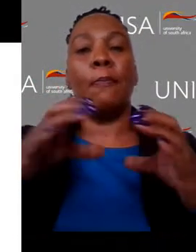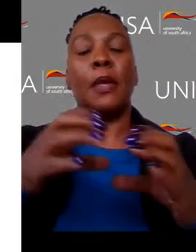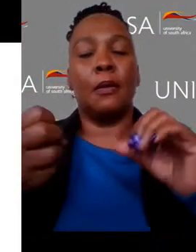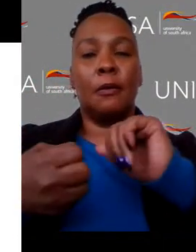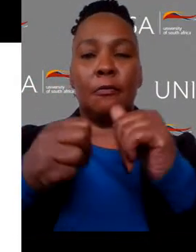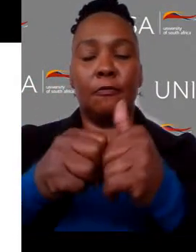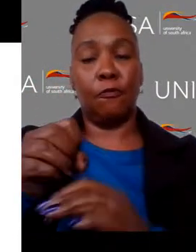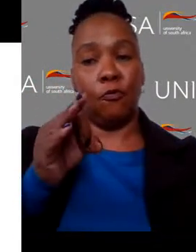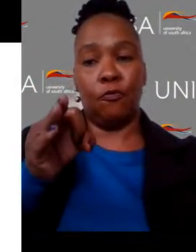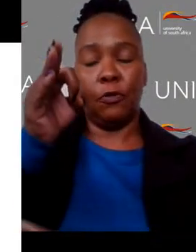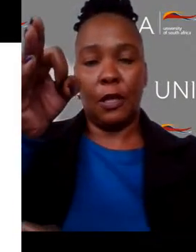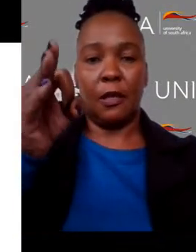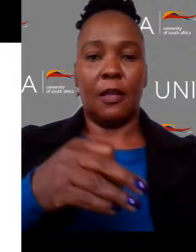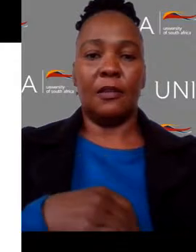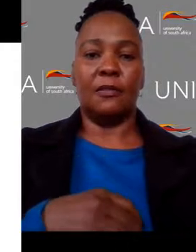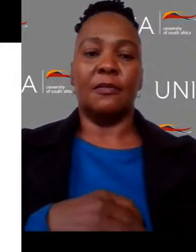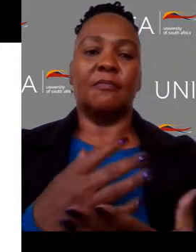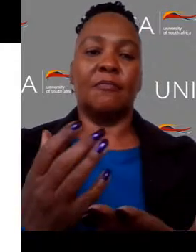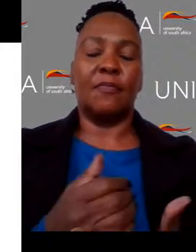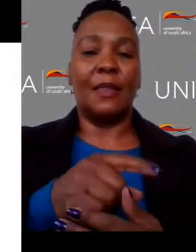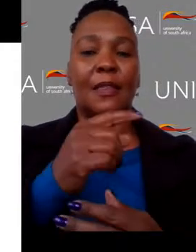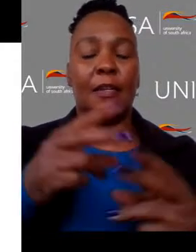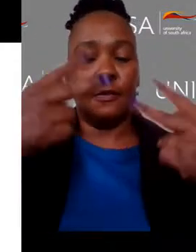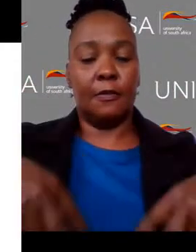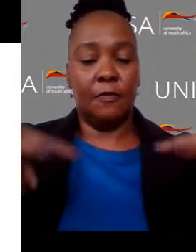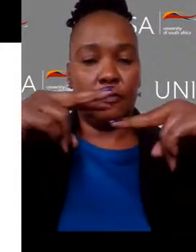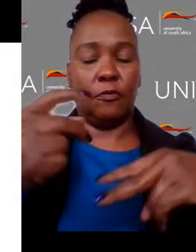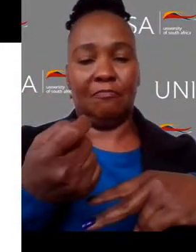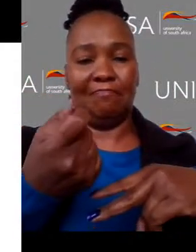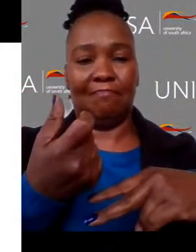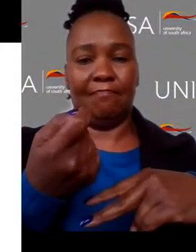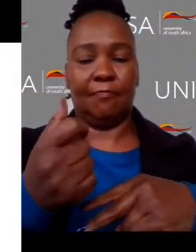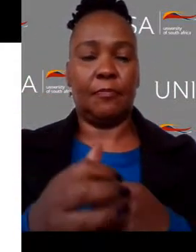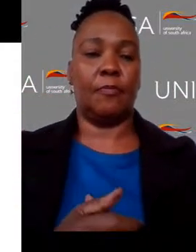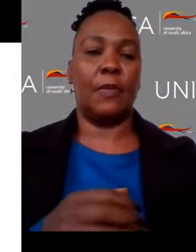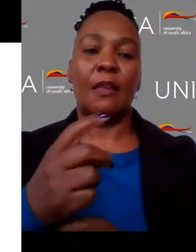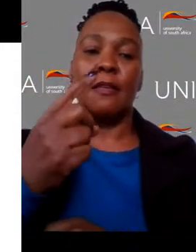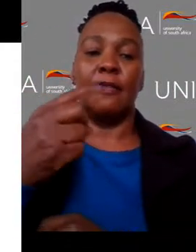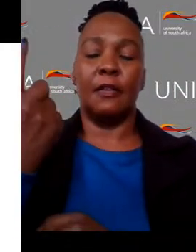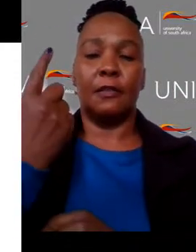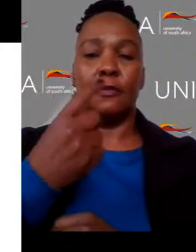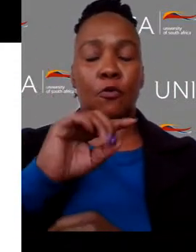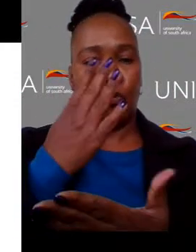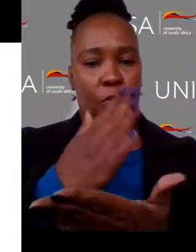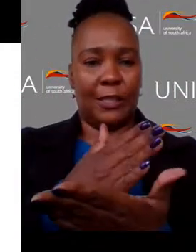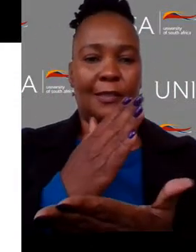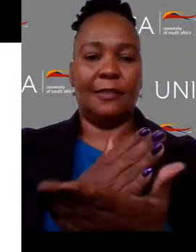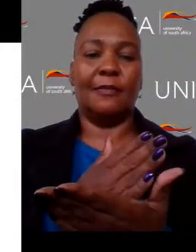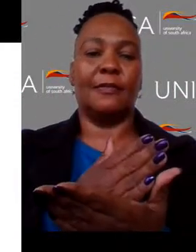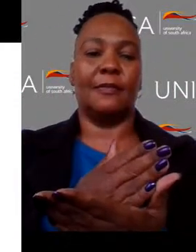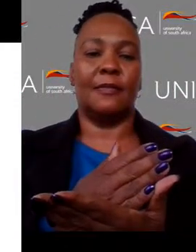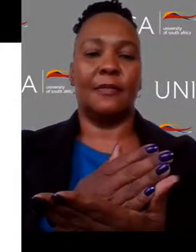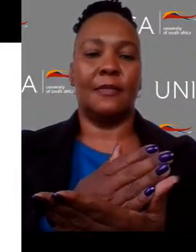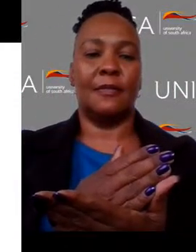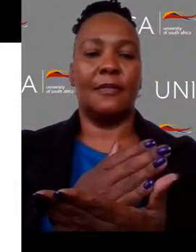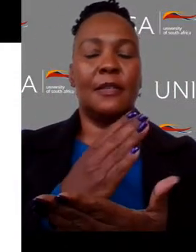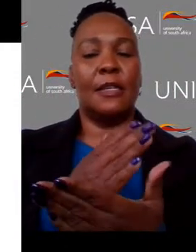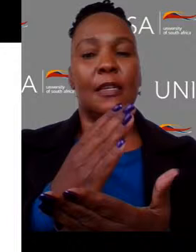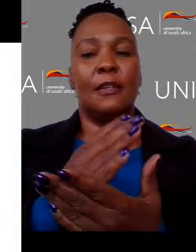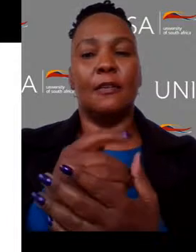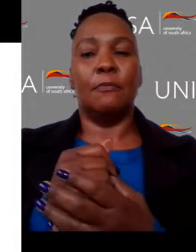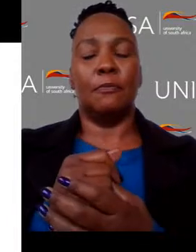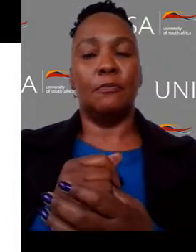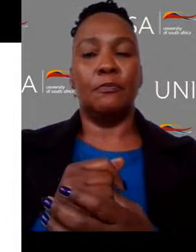future. So let's dig into these values a little bit. First off, we have honesty. Now, honesty is about being